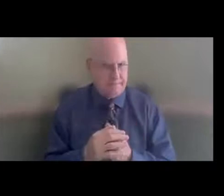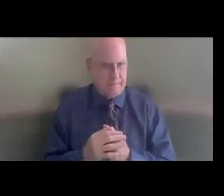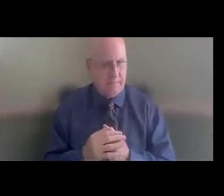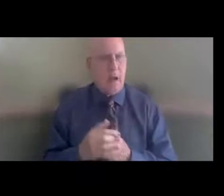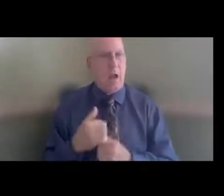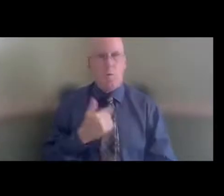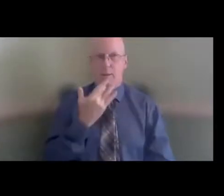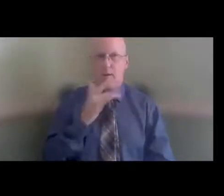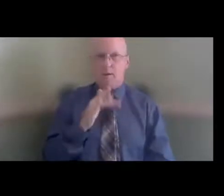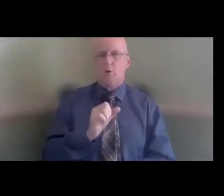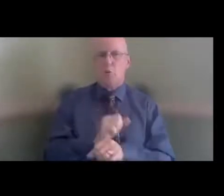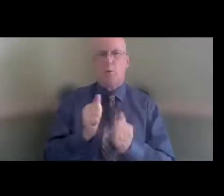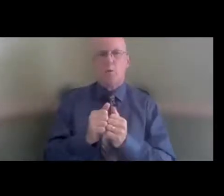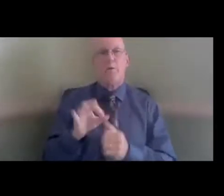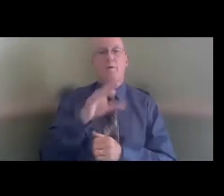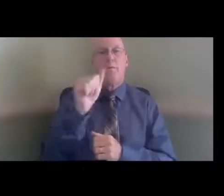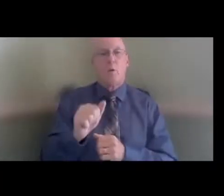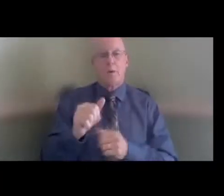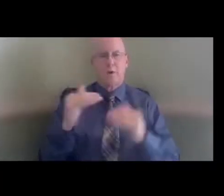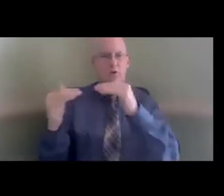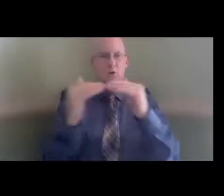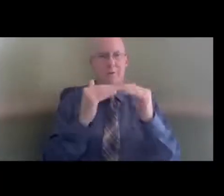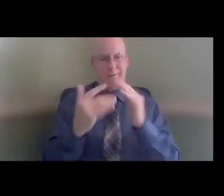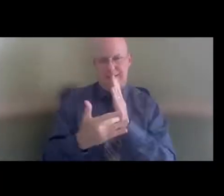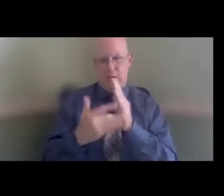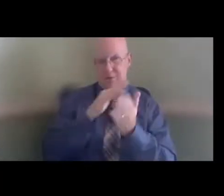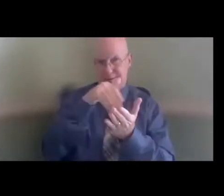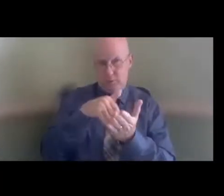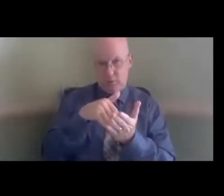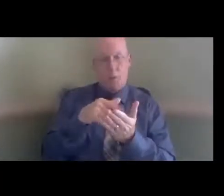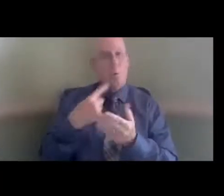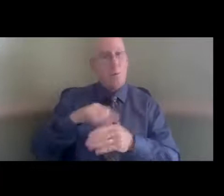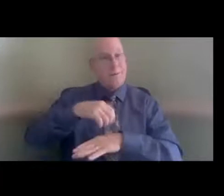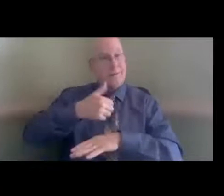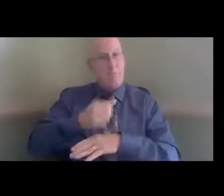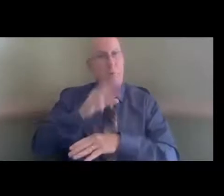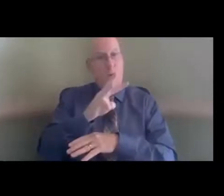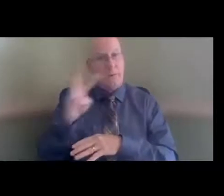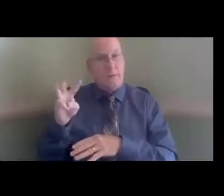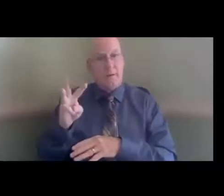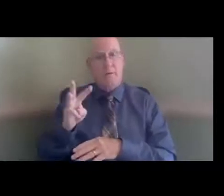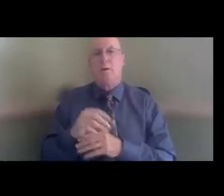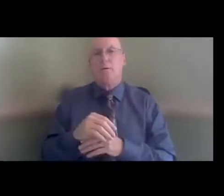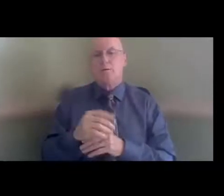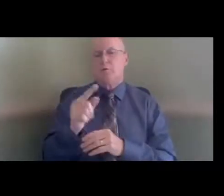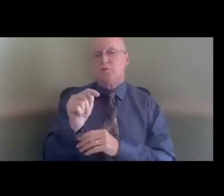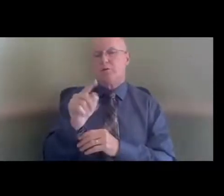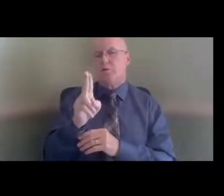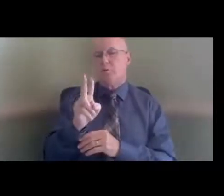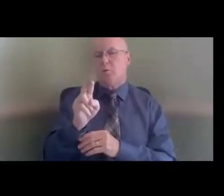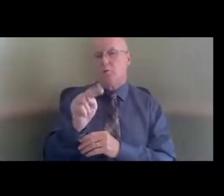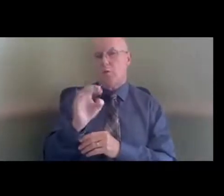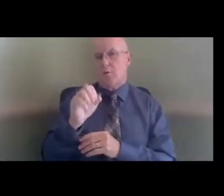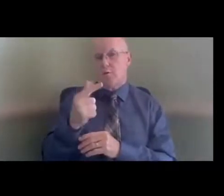to work with the Florida Justice Technology Center to create a website. So that's turning18.org.